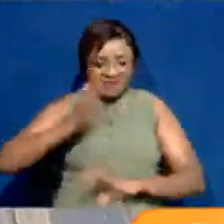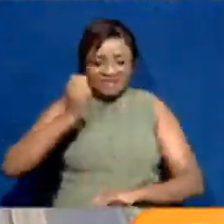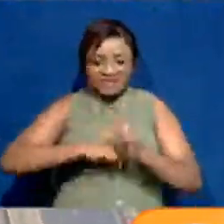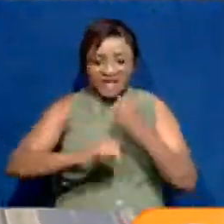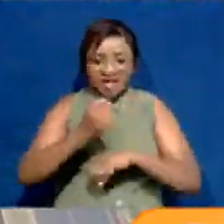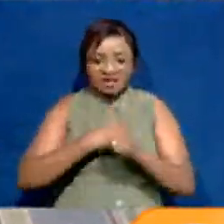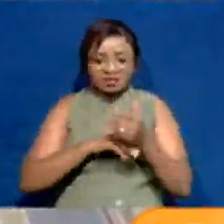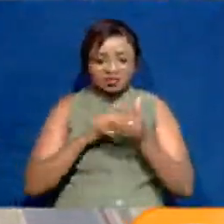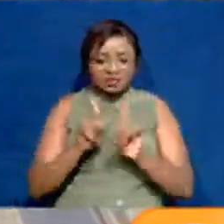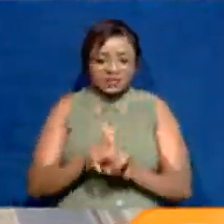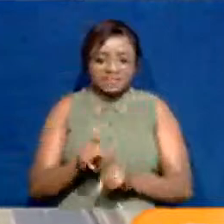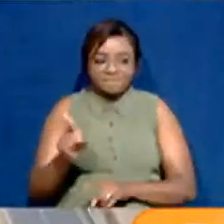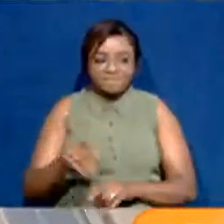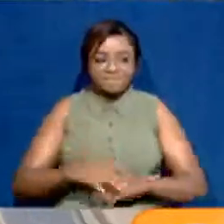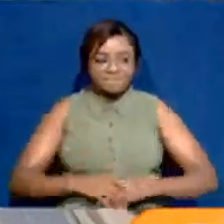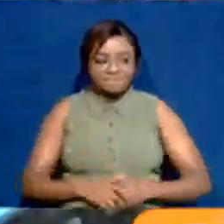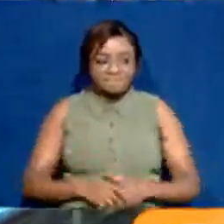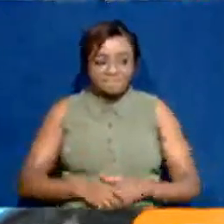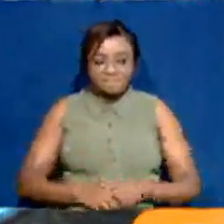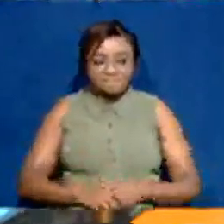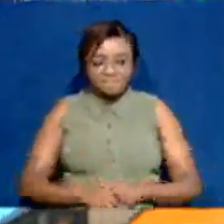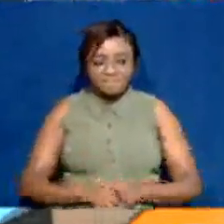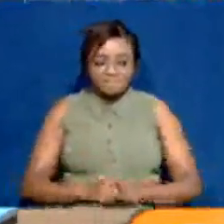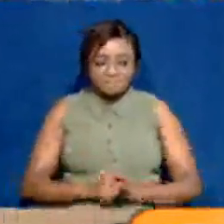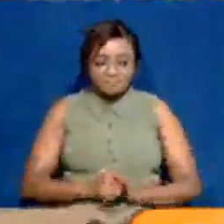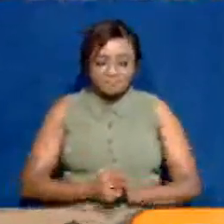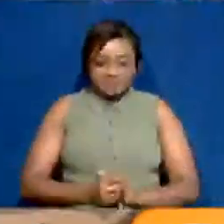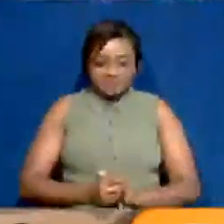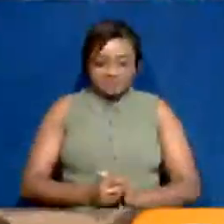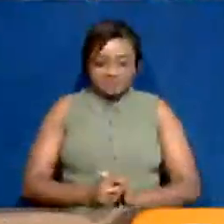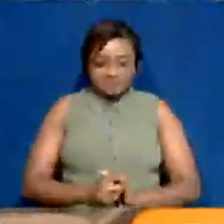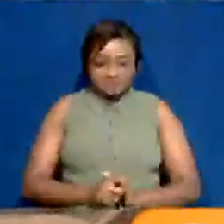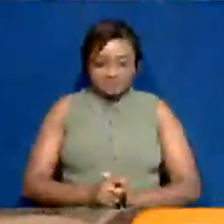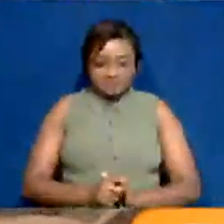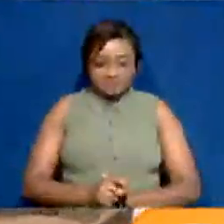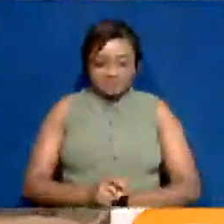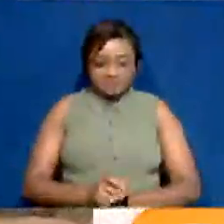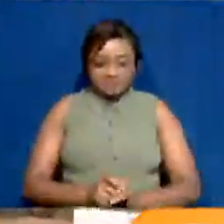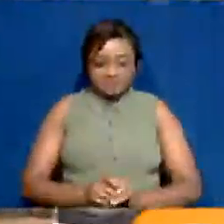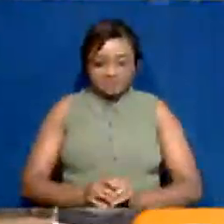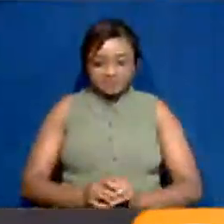cue. Patrick Igunza, Citizen TV, Nairobi.